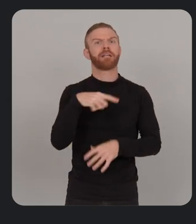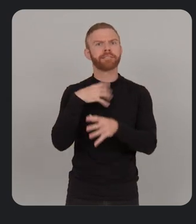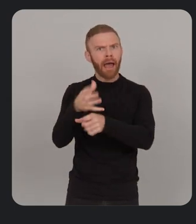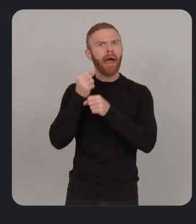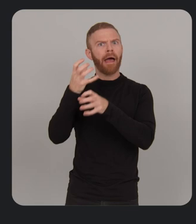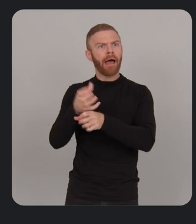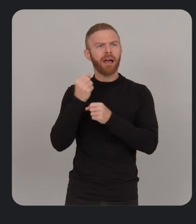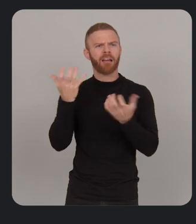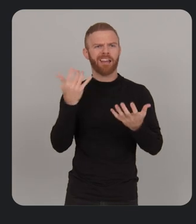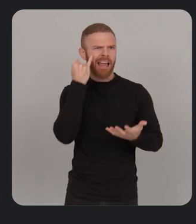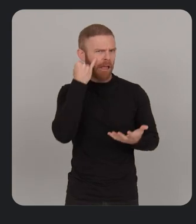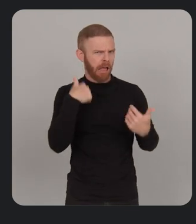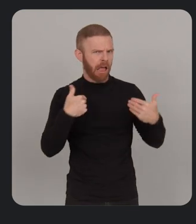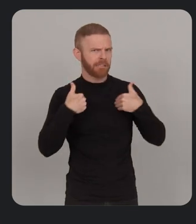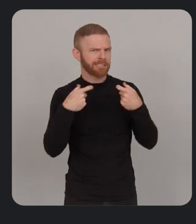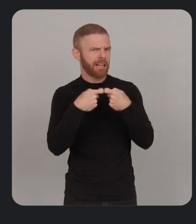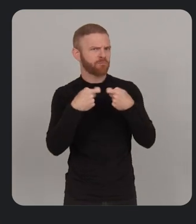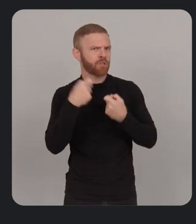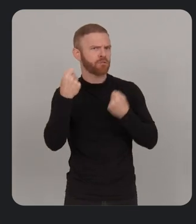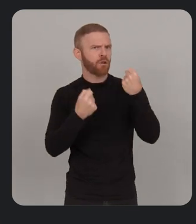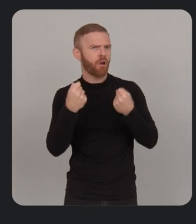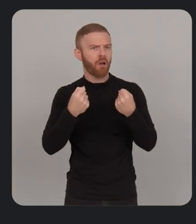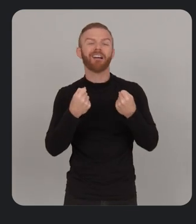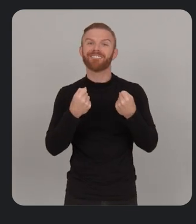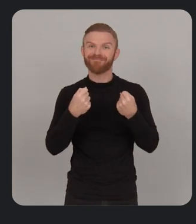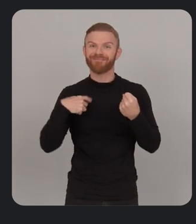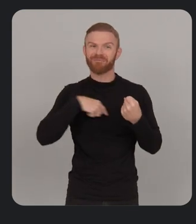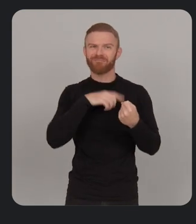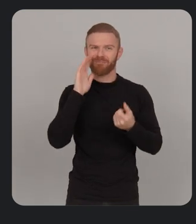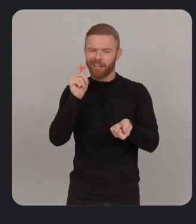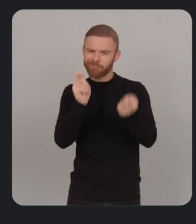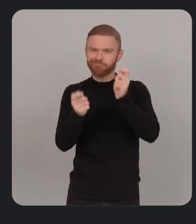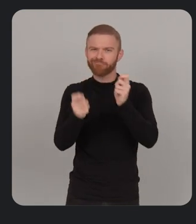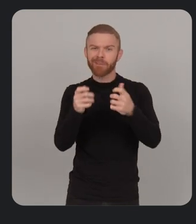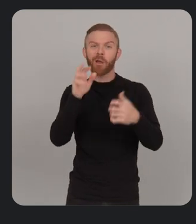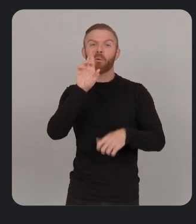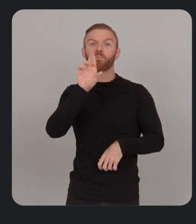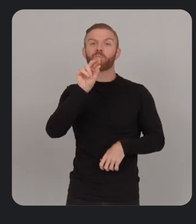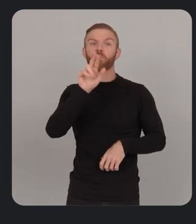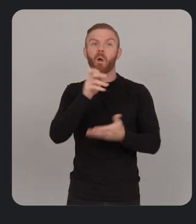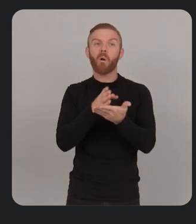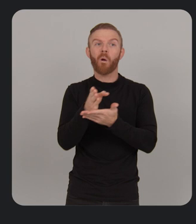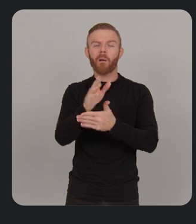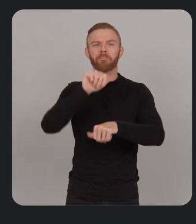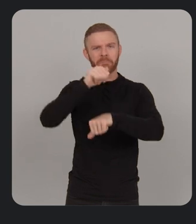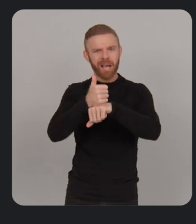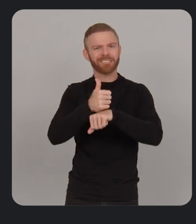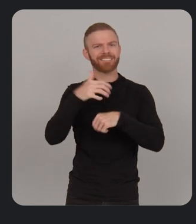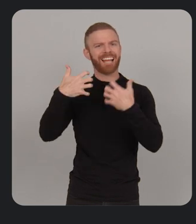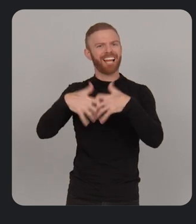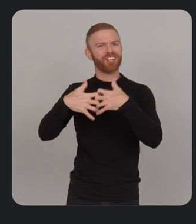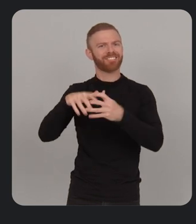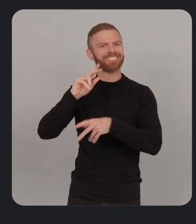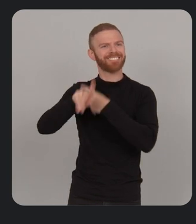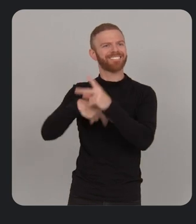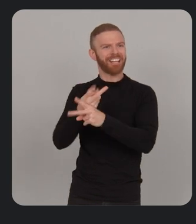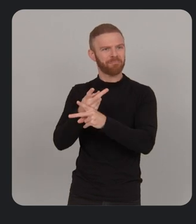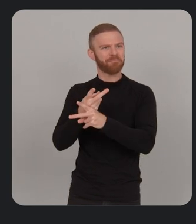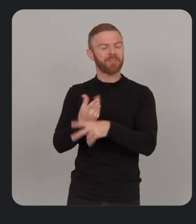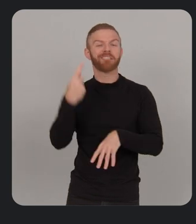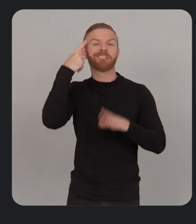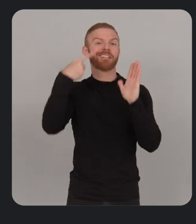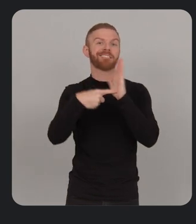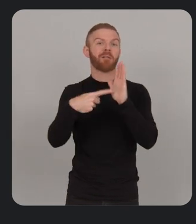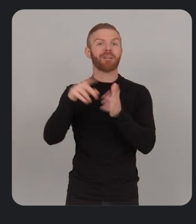most is what if i have an electric car drivers will soon be able to get customized routes based on their engine type for example